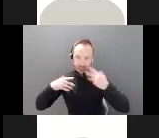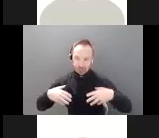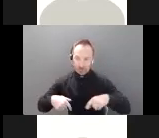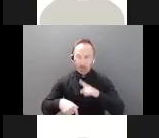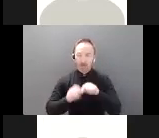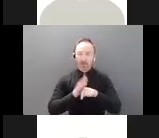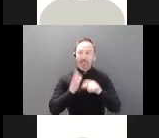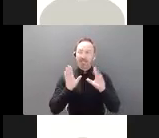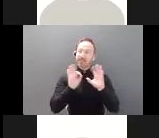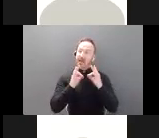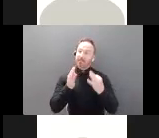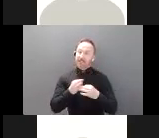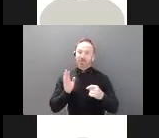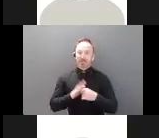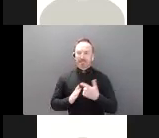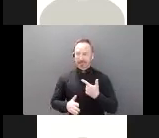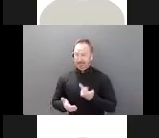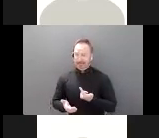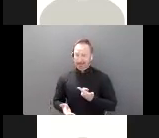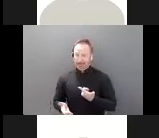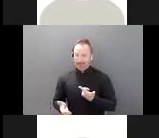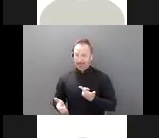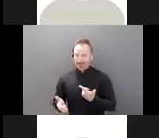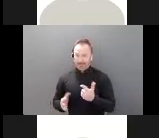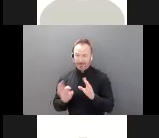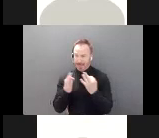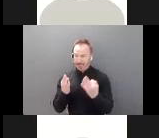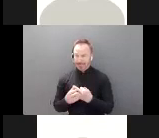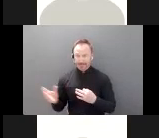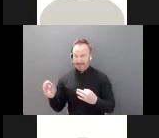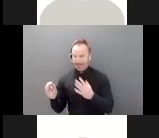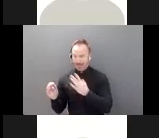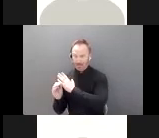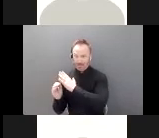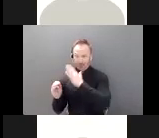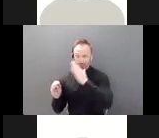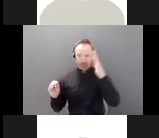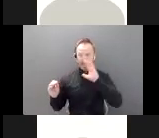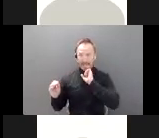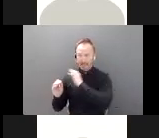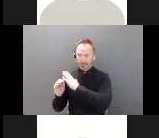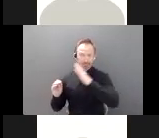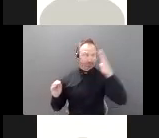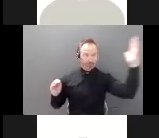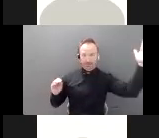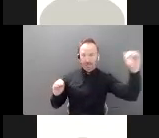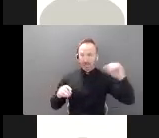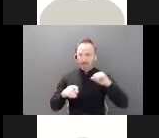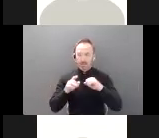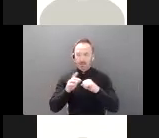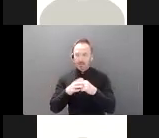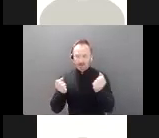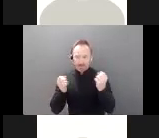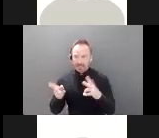the lifespan. And so there's a great proportion of mediators who will come that are have your type